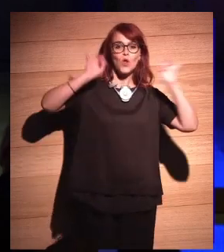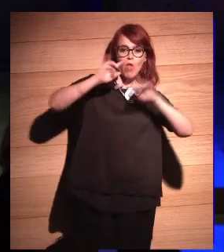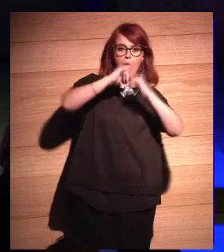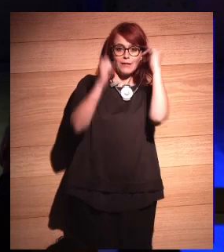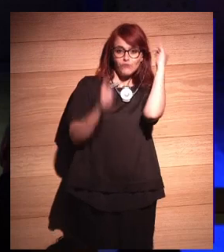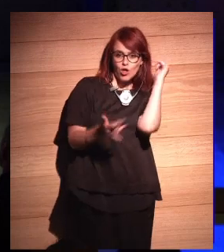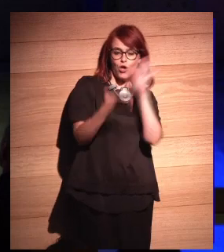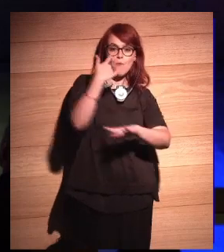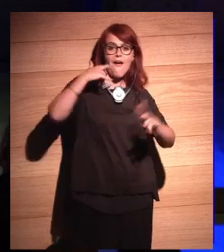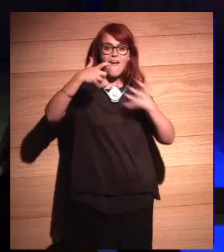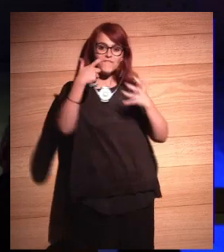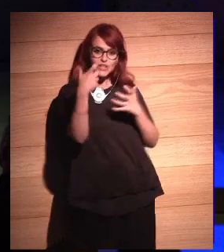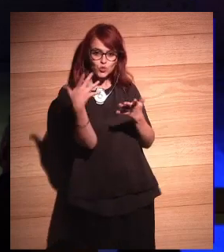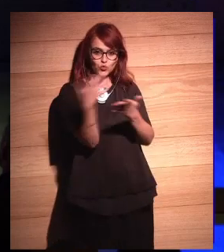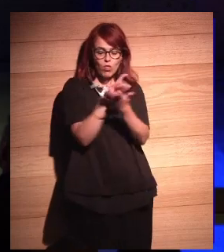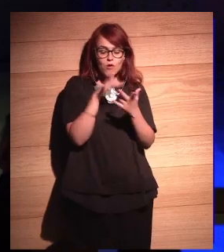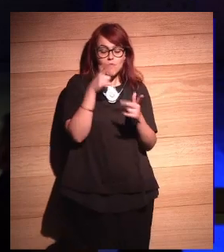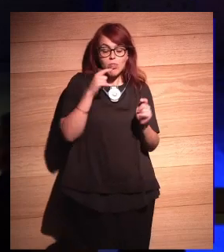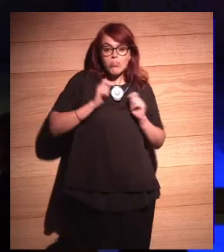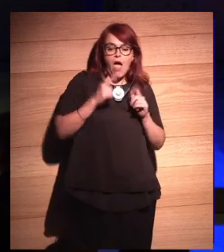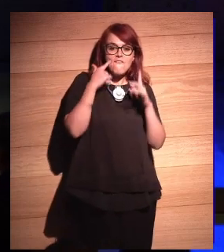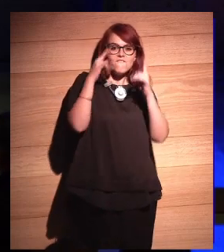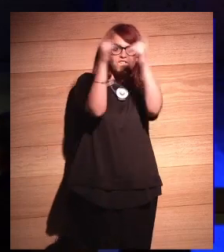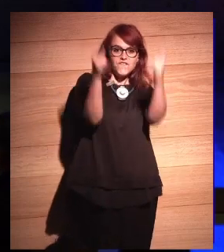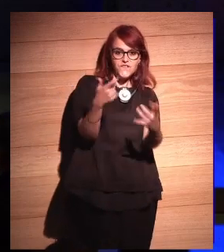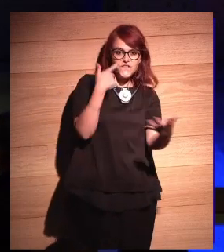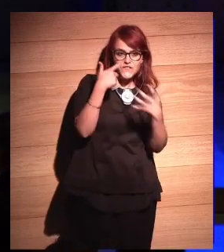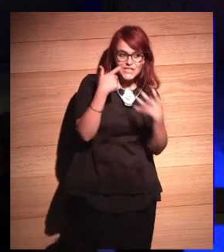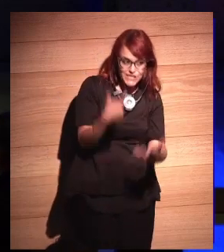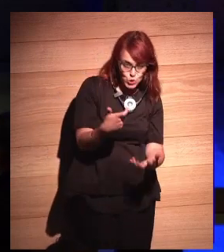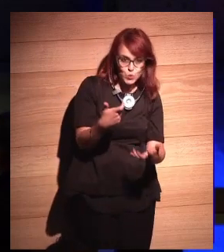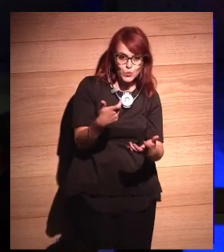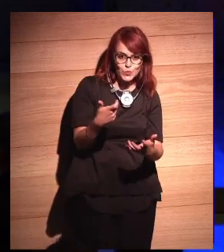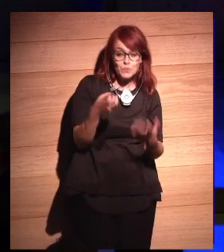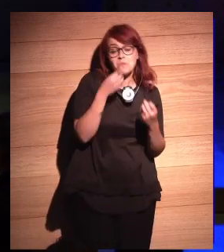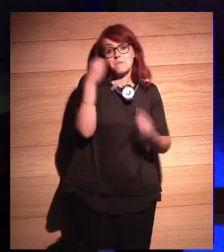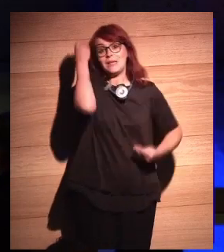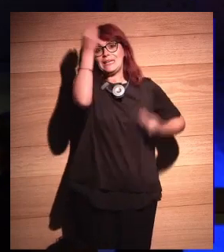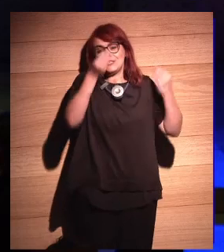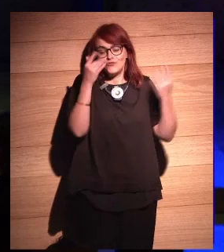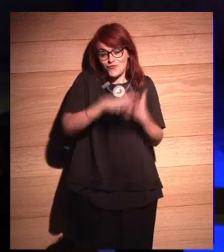of a physical presence, which I think is pretty cool.